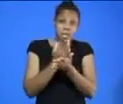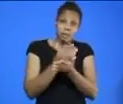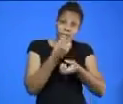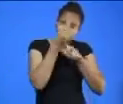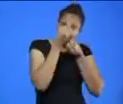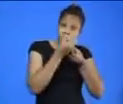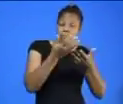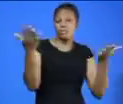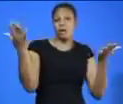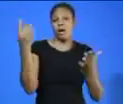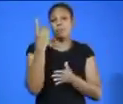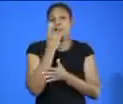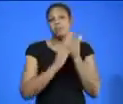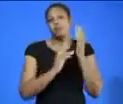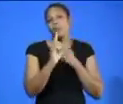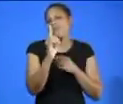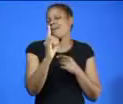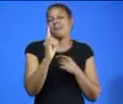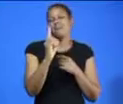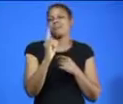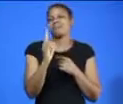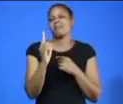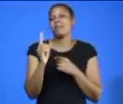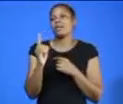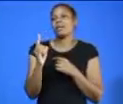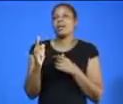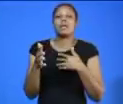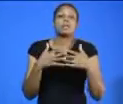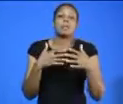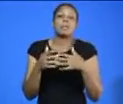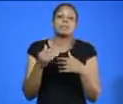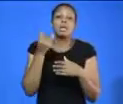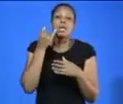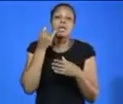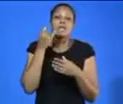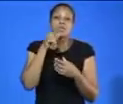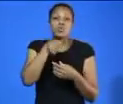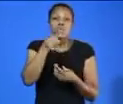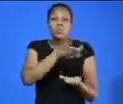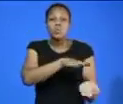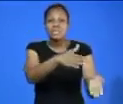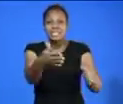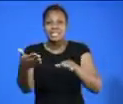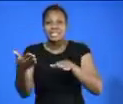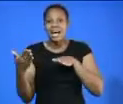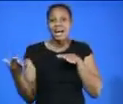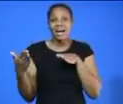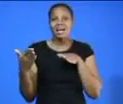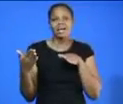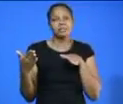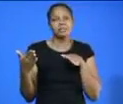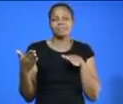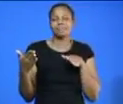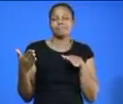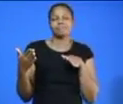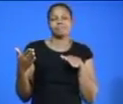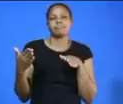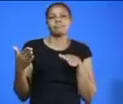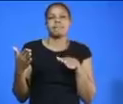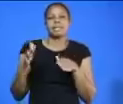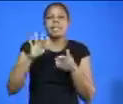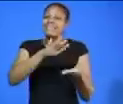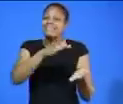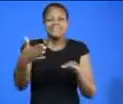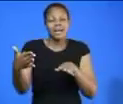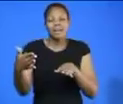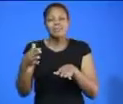to tell somebody, even if death take your life, death will not, hallelujah,